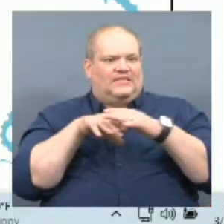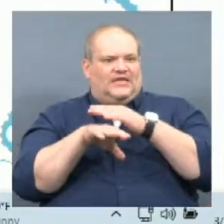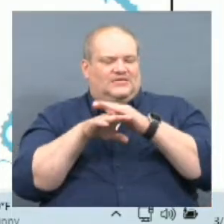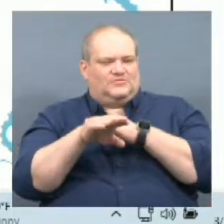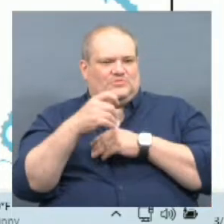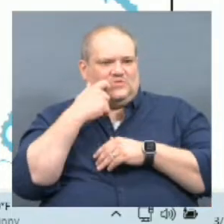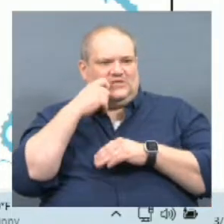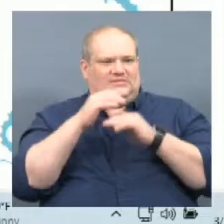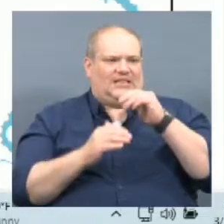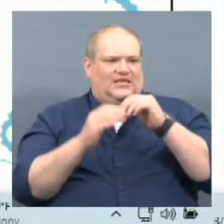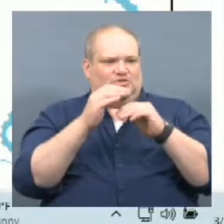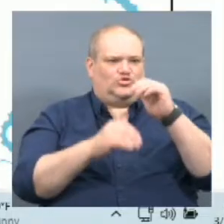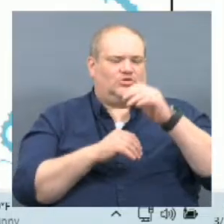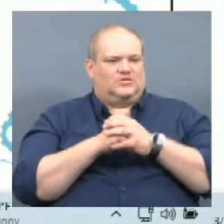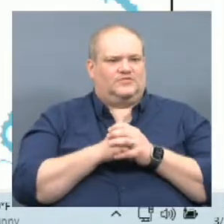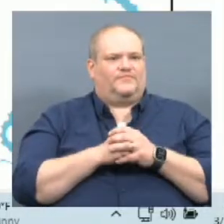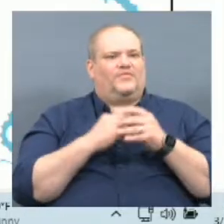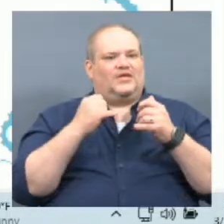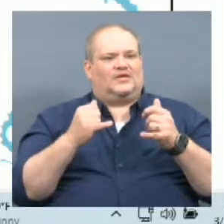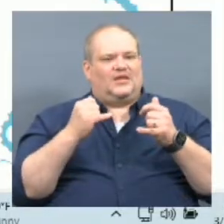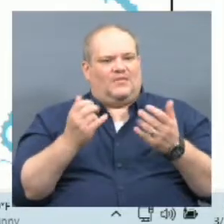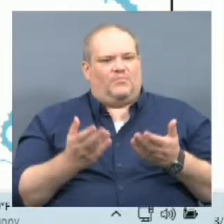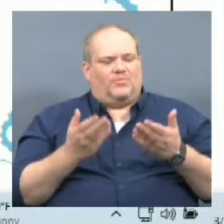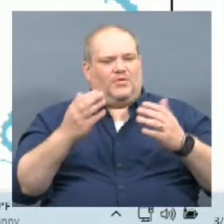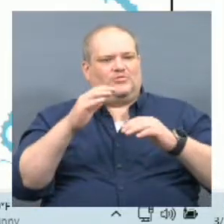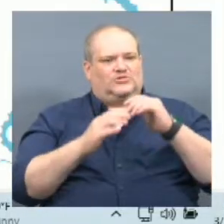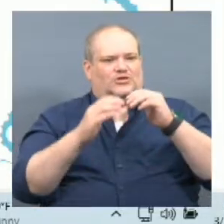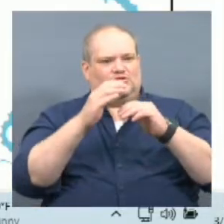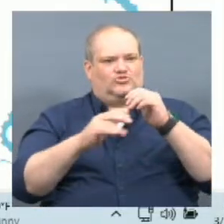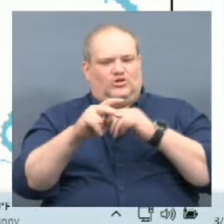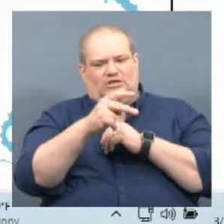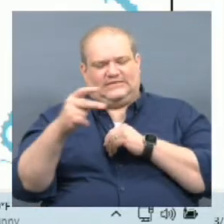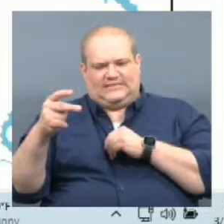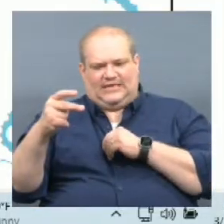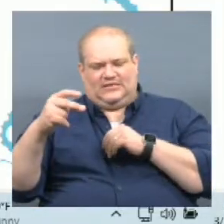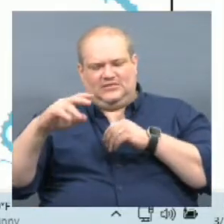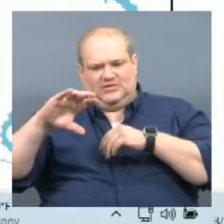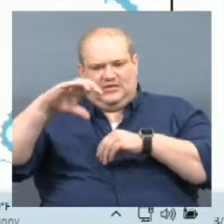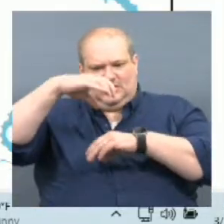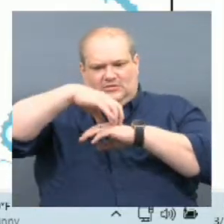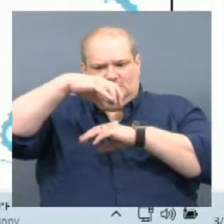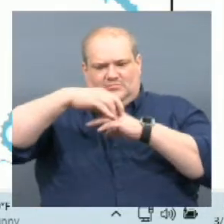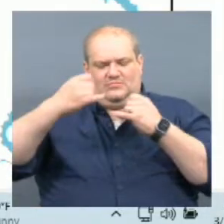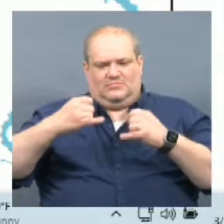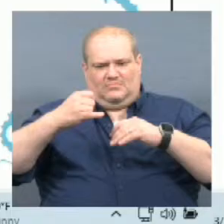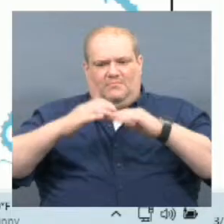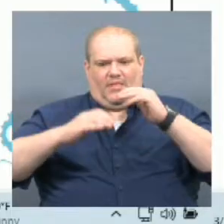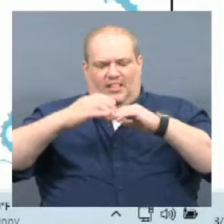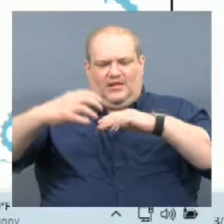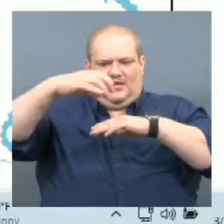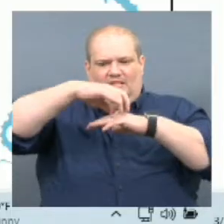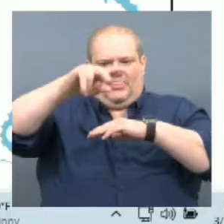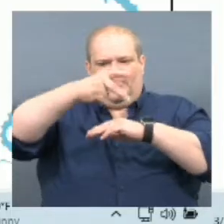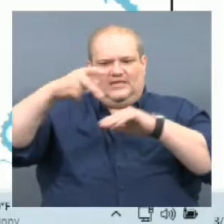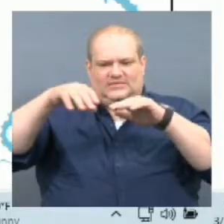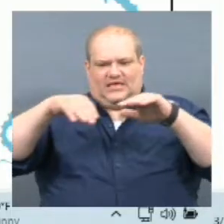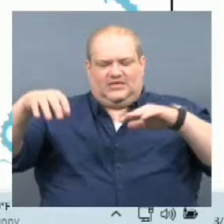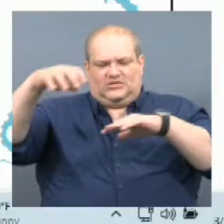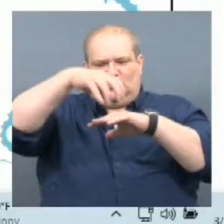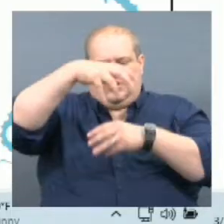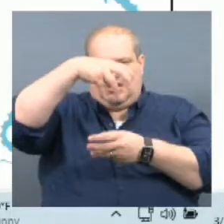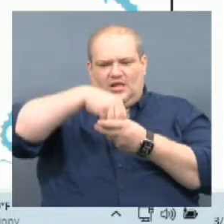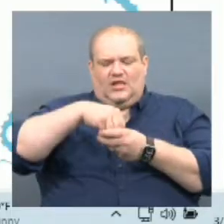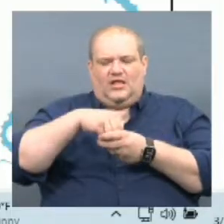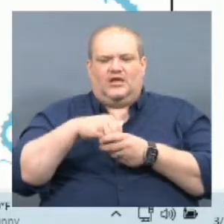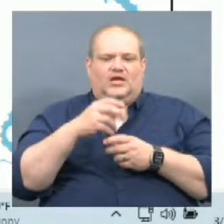structure was recently constructed. The applicant proposes to construct a second story to the existing accessory building. The second story will contain